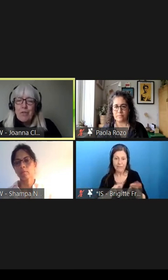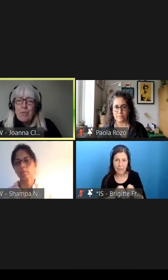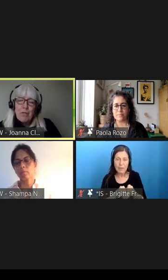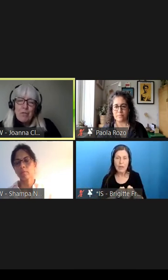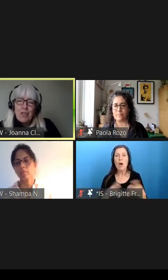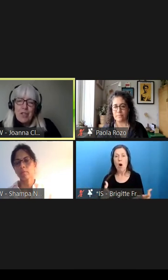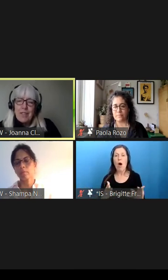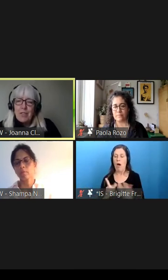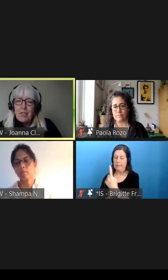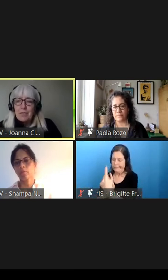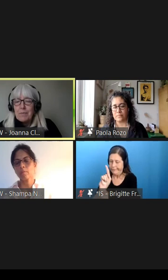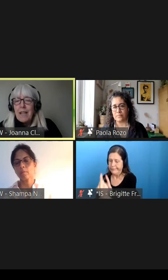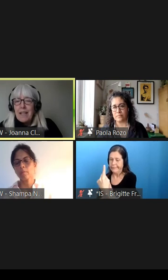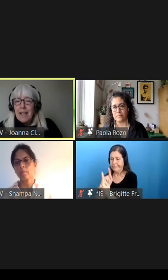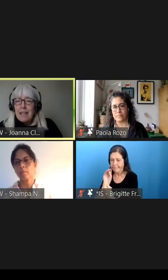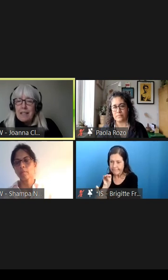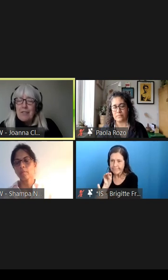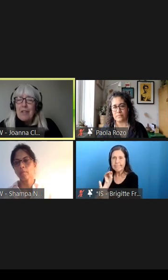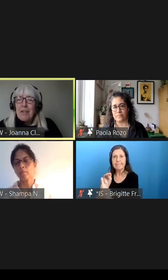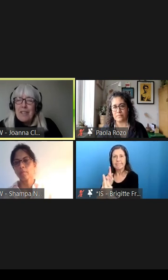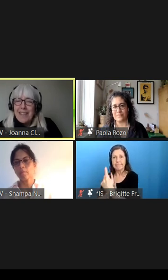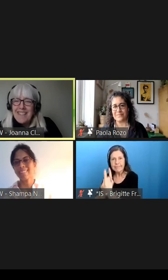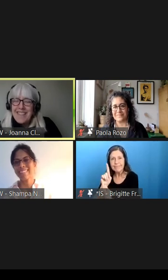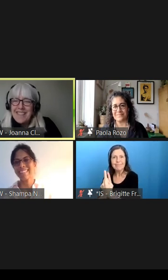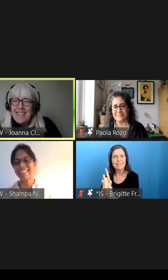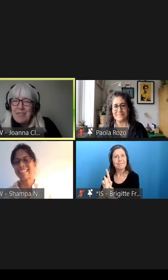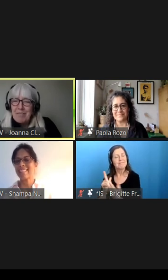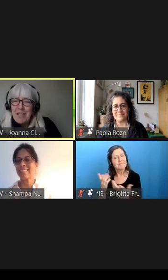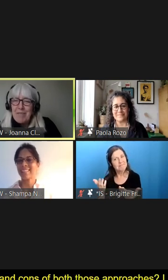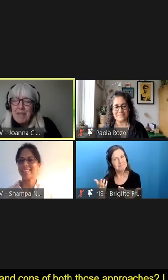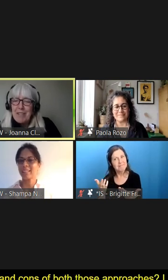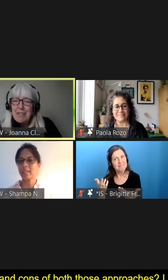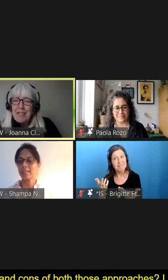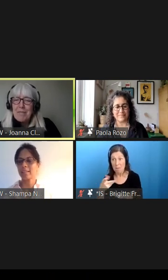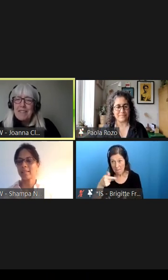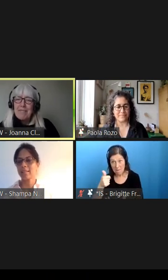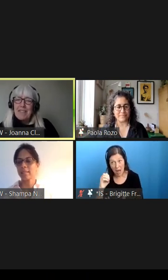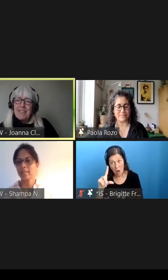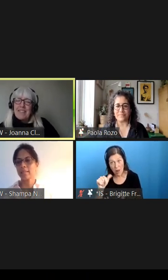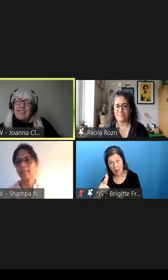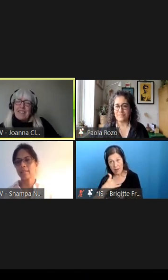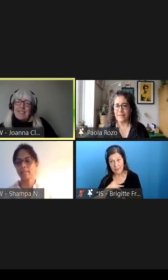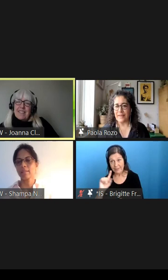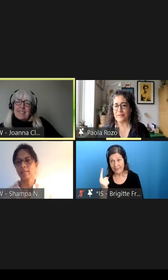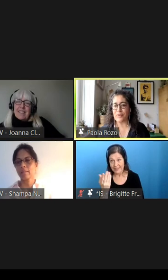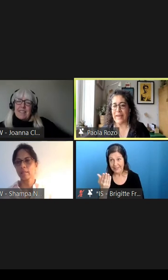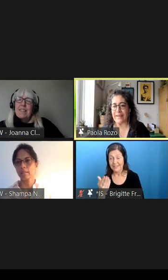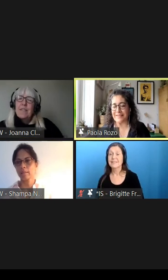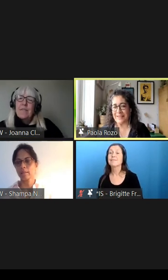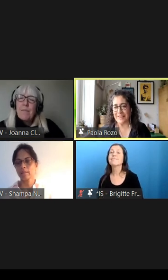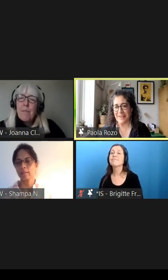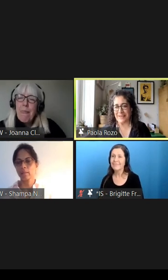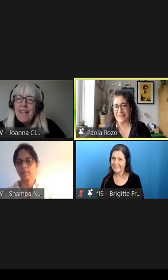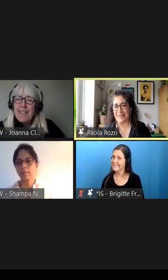those approaches? Or I don't know who'd like to tackle that one. Maybe Paula to begin with. It's a